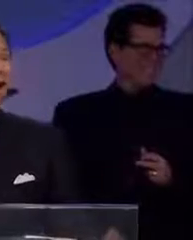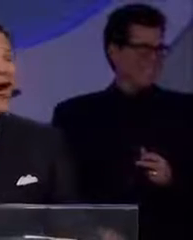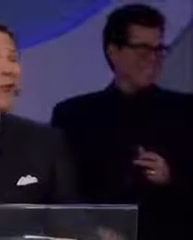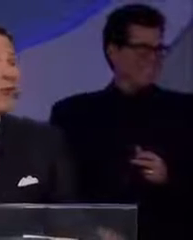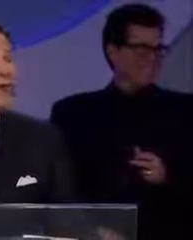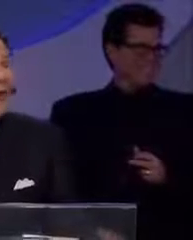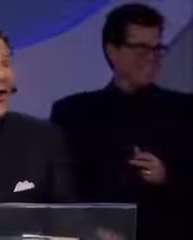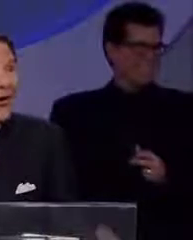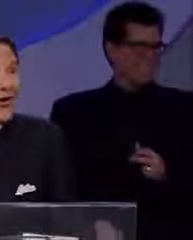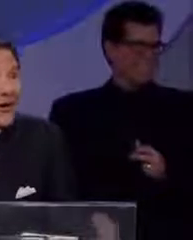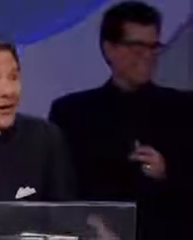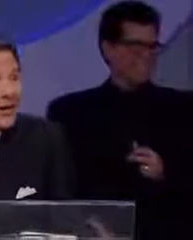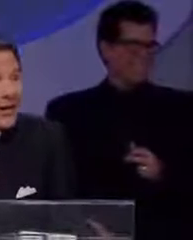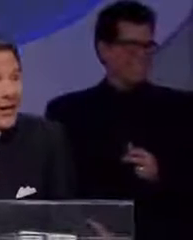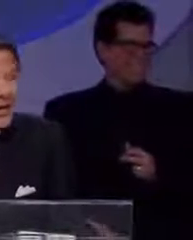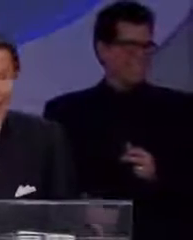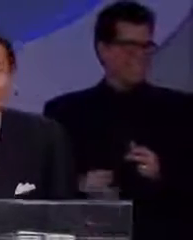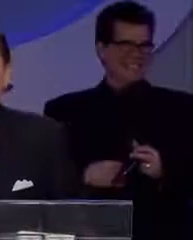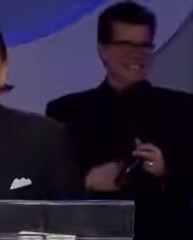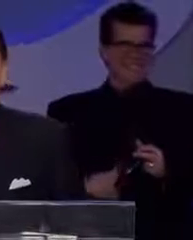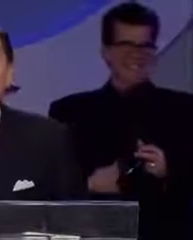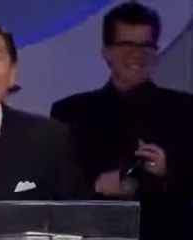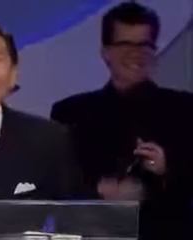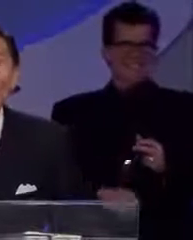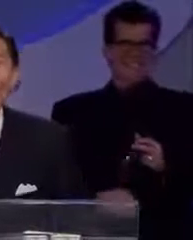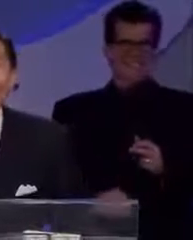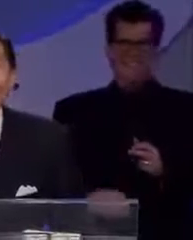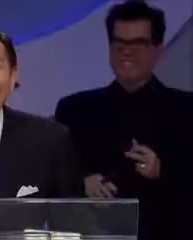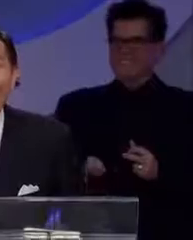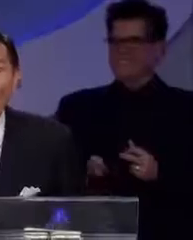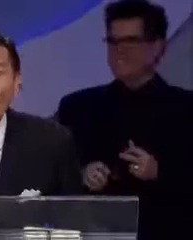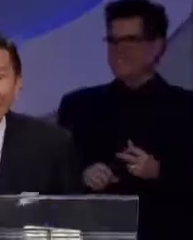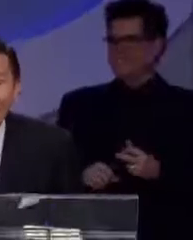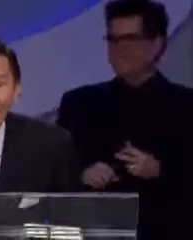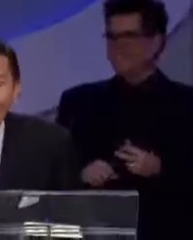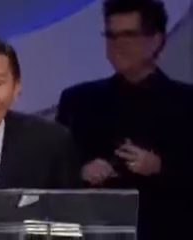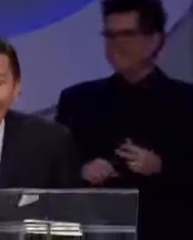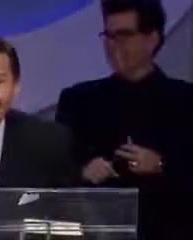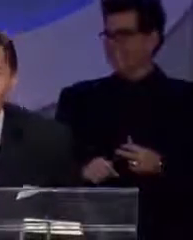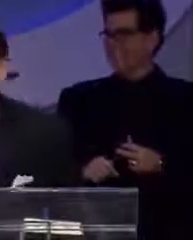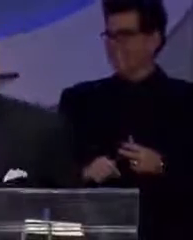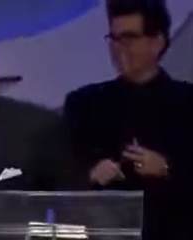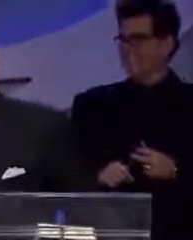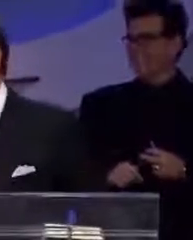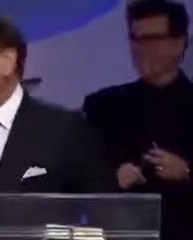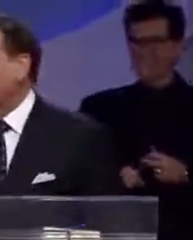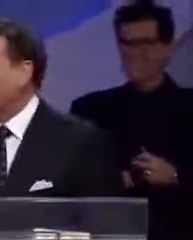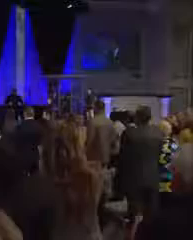after what all we've heard, your wood is wet.